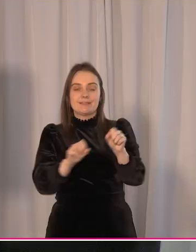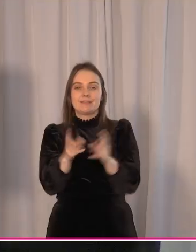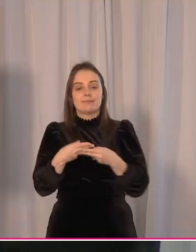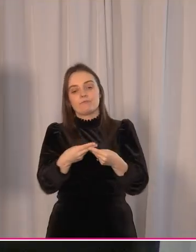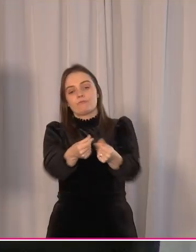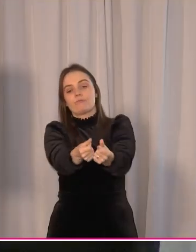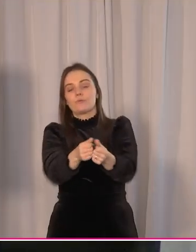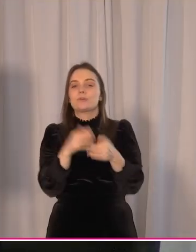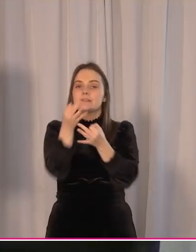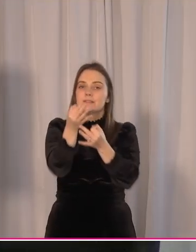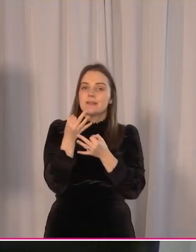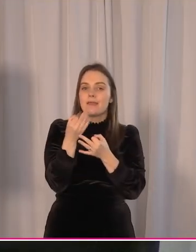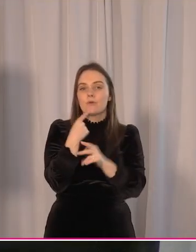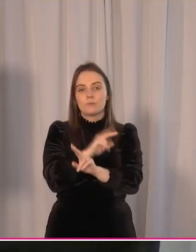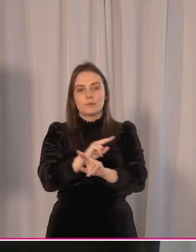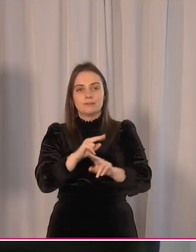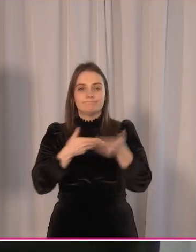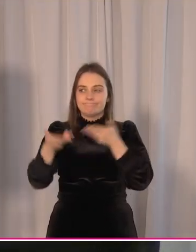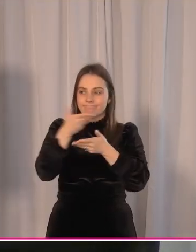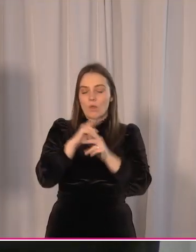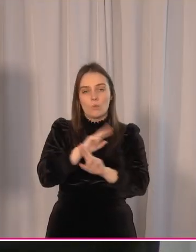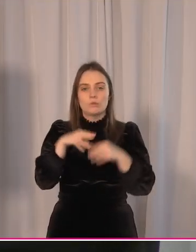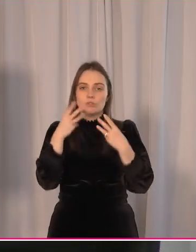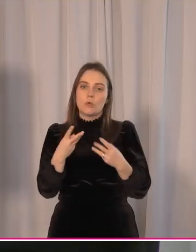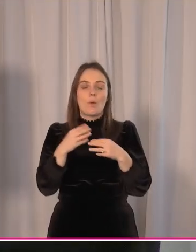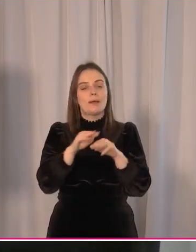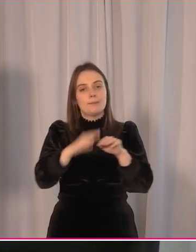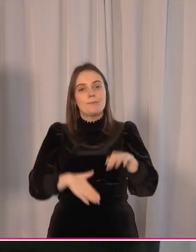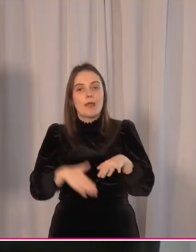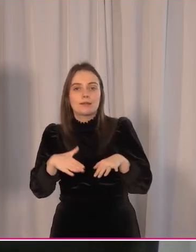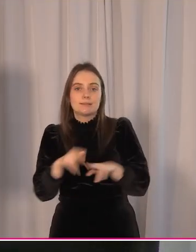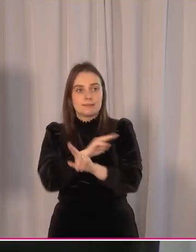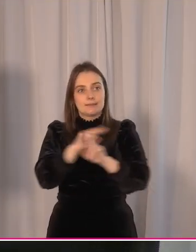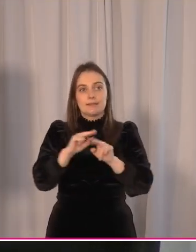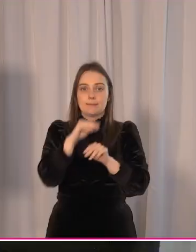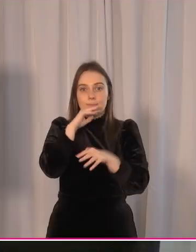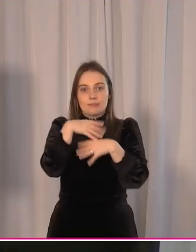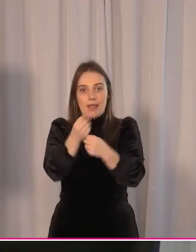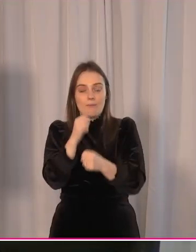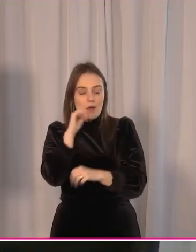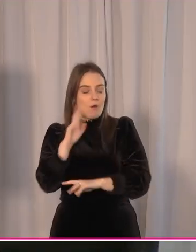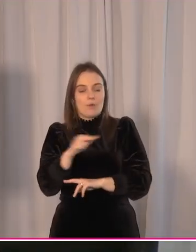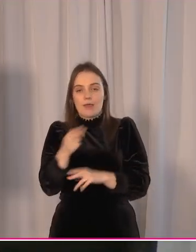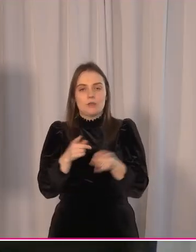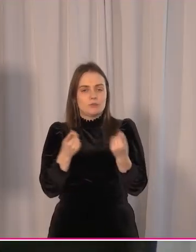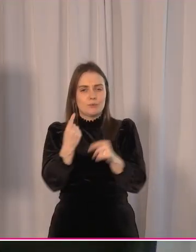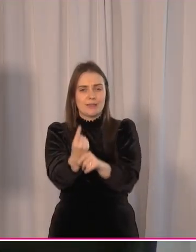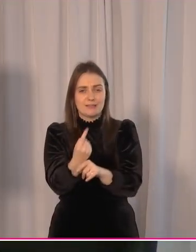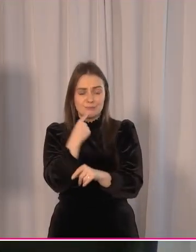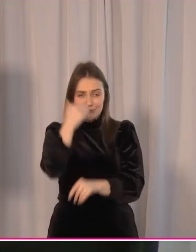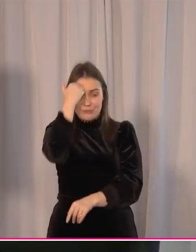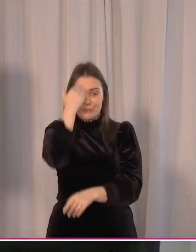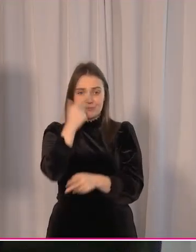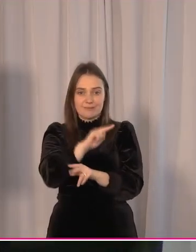And we talk about, well, we don't want people to have unintended pregnancies because they wouldn't be capable of that, which of course we know is